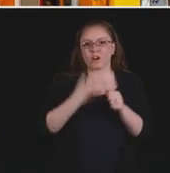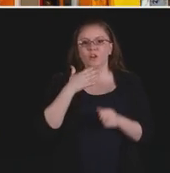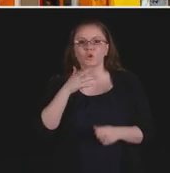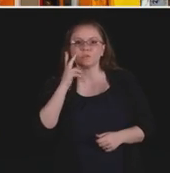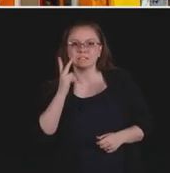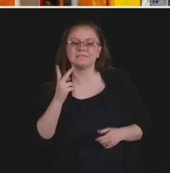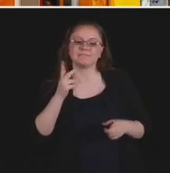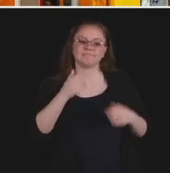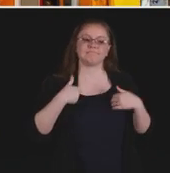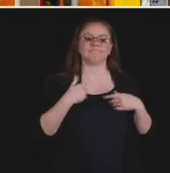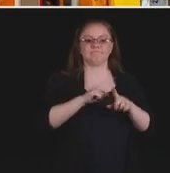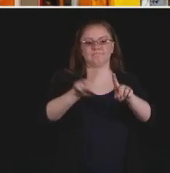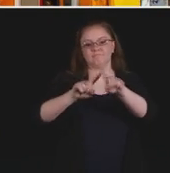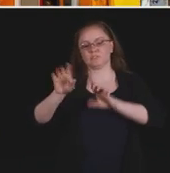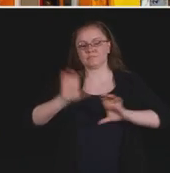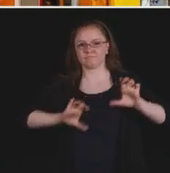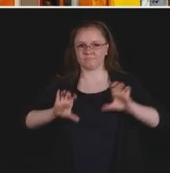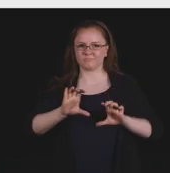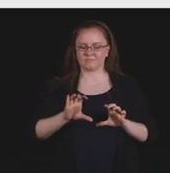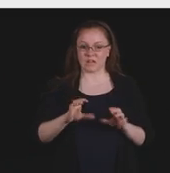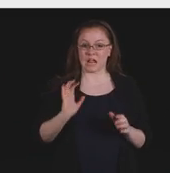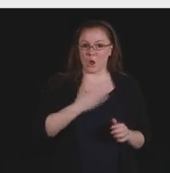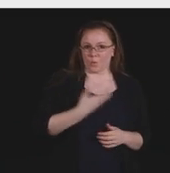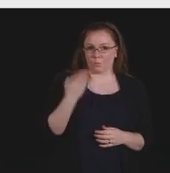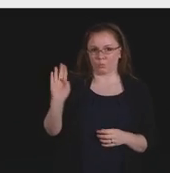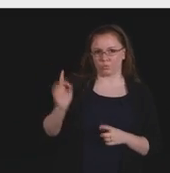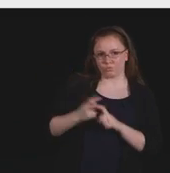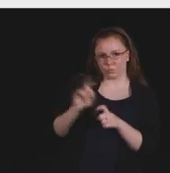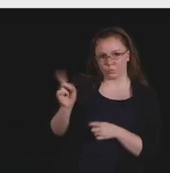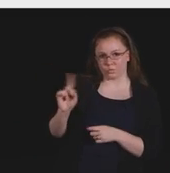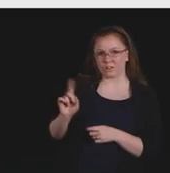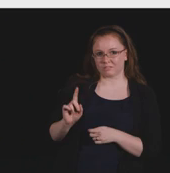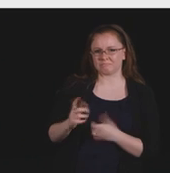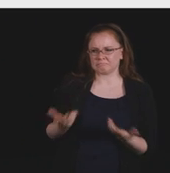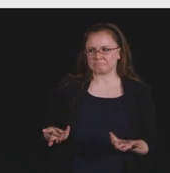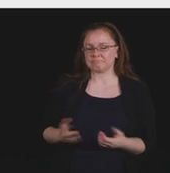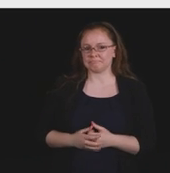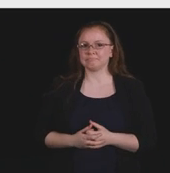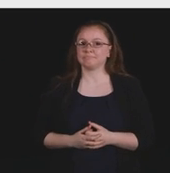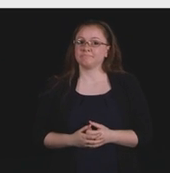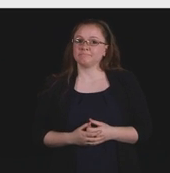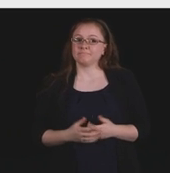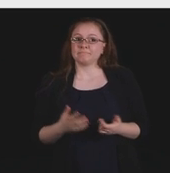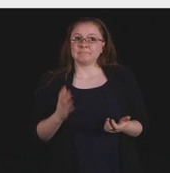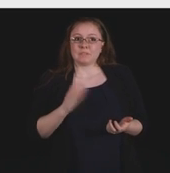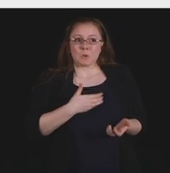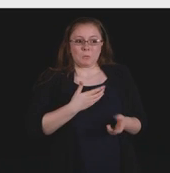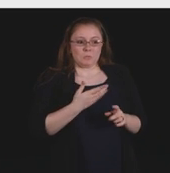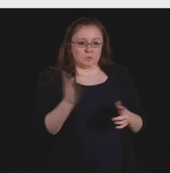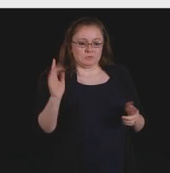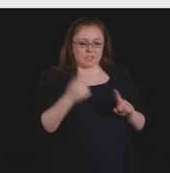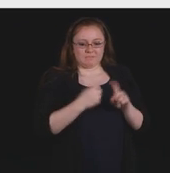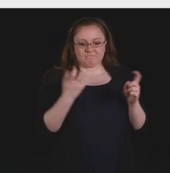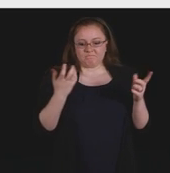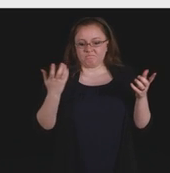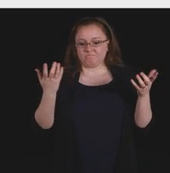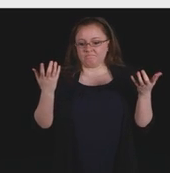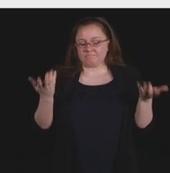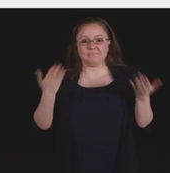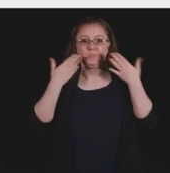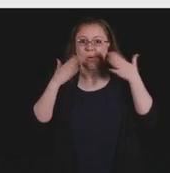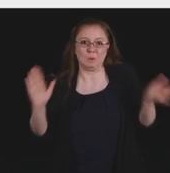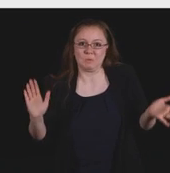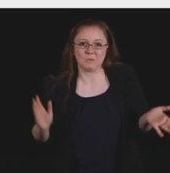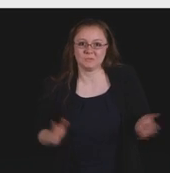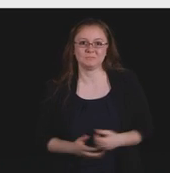where did our blue come from? Our blue come from We don't know yet. Let us now look